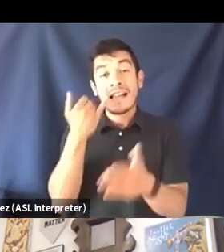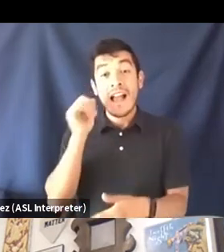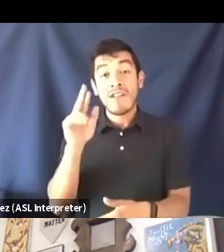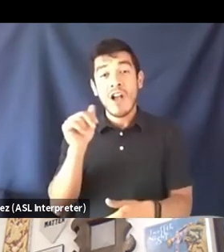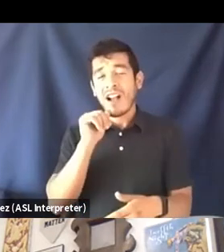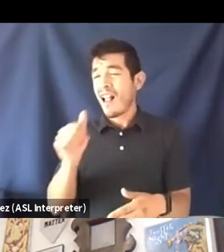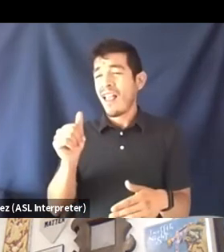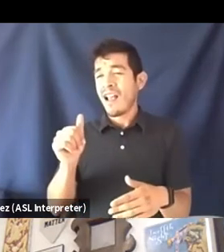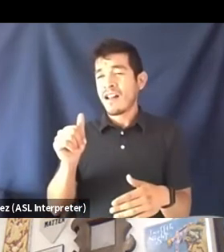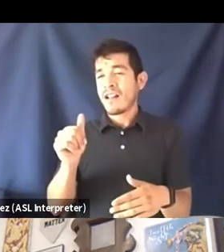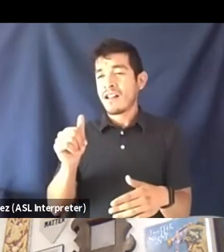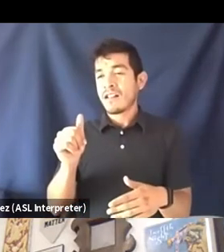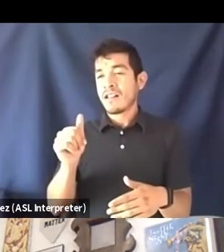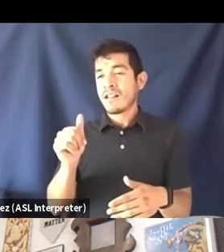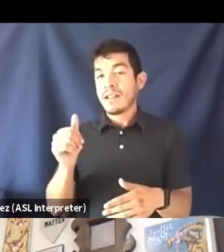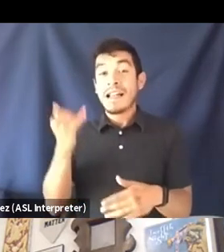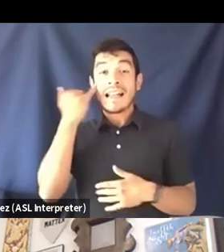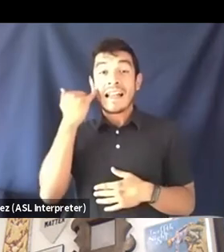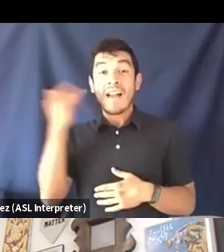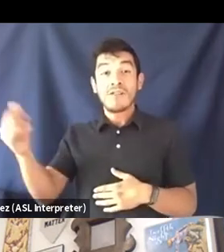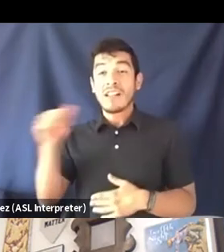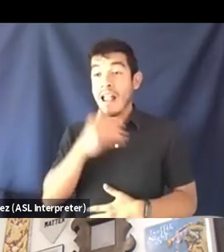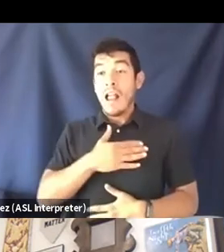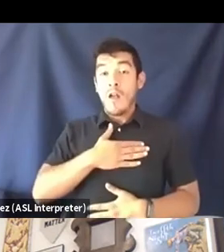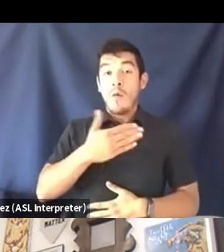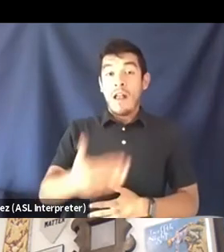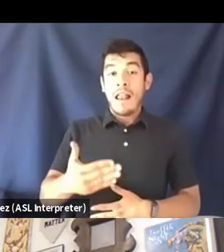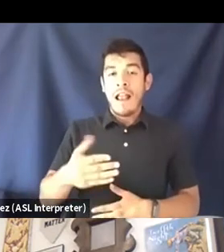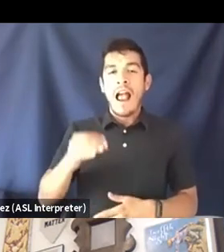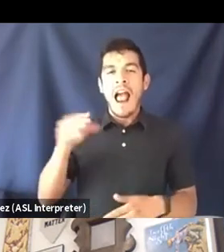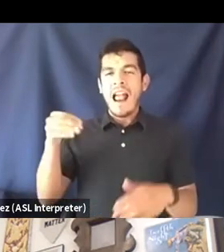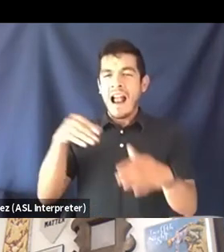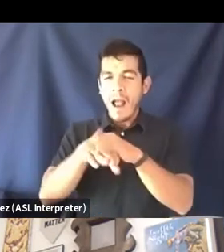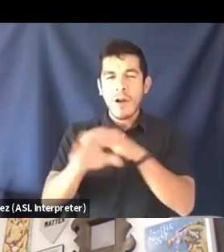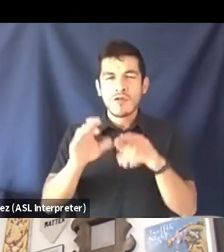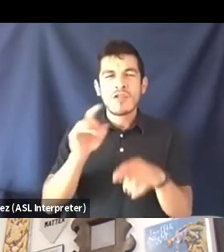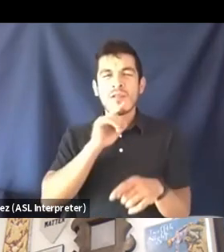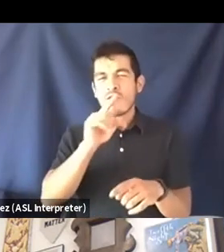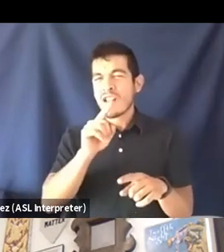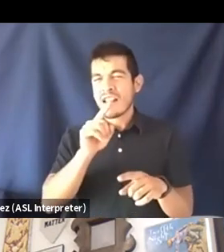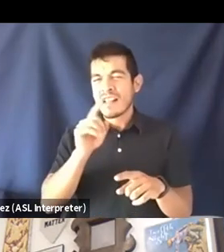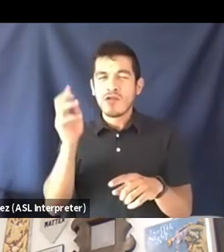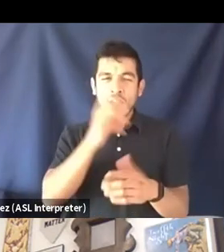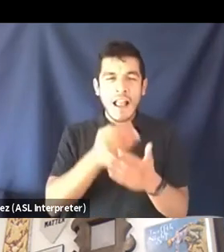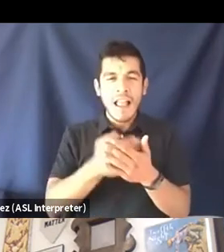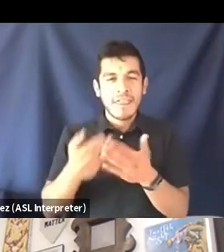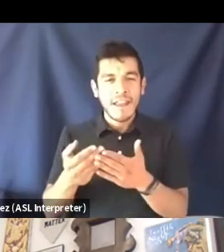to come in and do a really unusual thing of really embedding herself in the movement and in the campaign, I